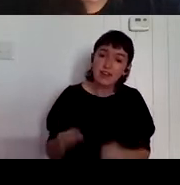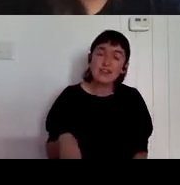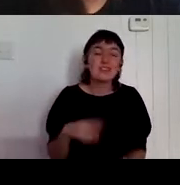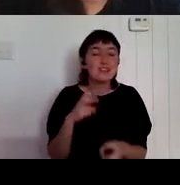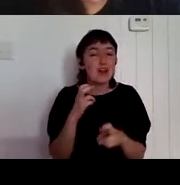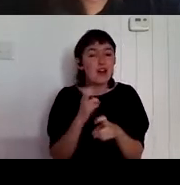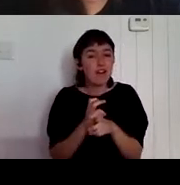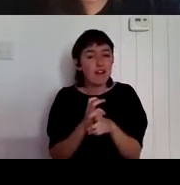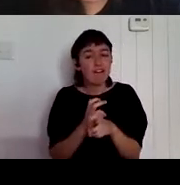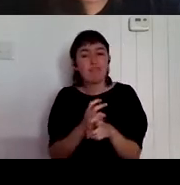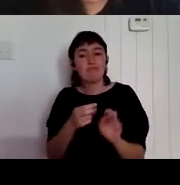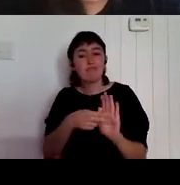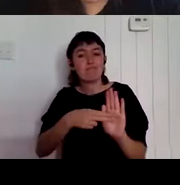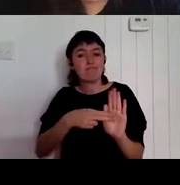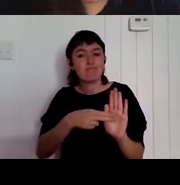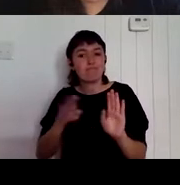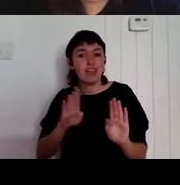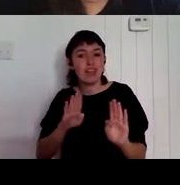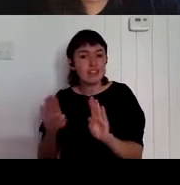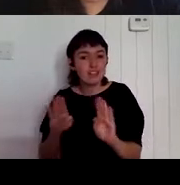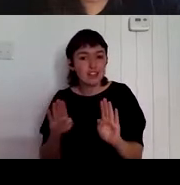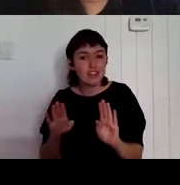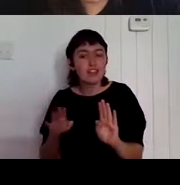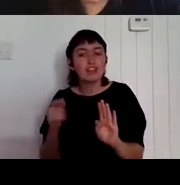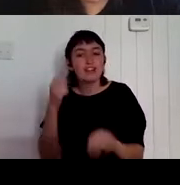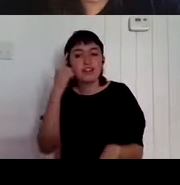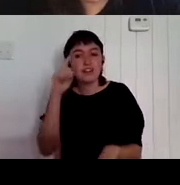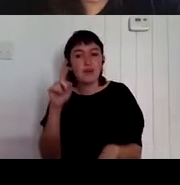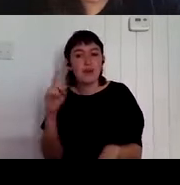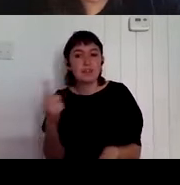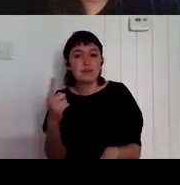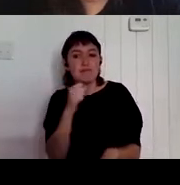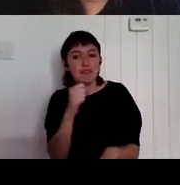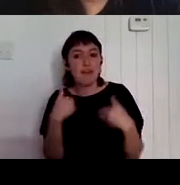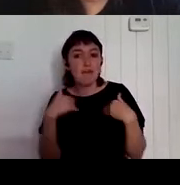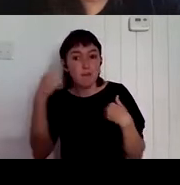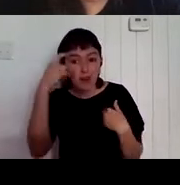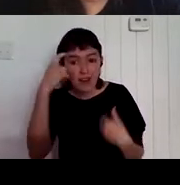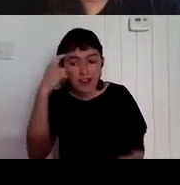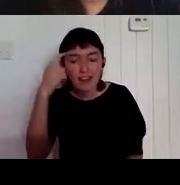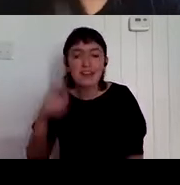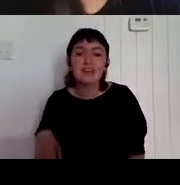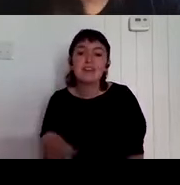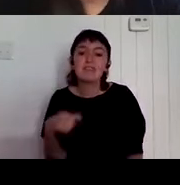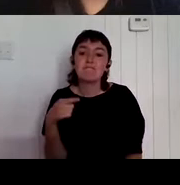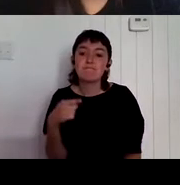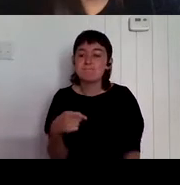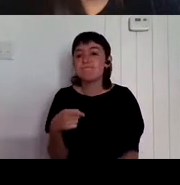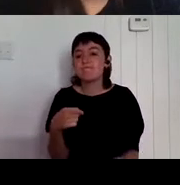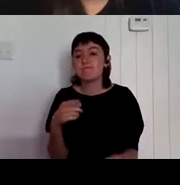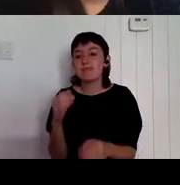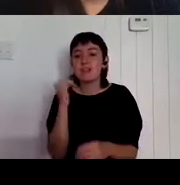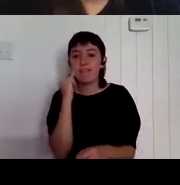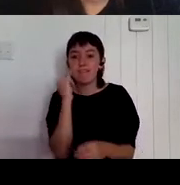is exactly in something that doesn't exactly have a brain. But, um, some people like to claim it's like a cleaning behavior when it folds in, like